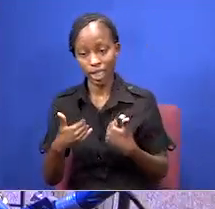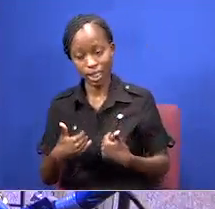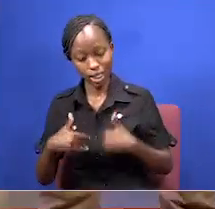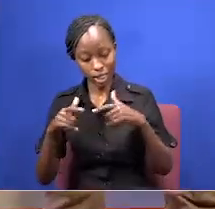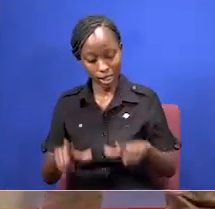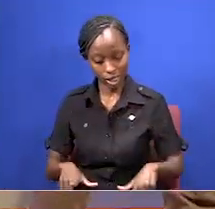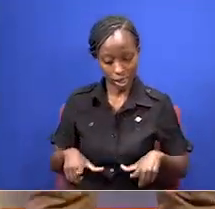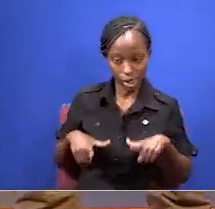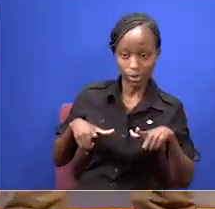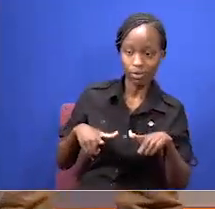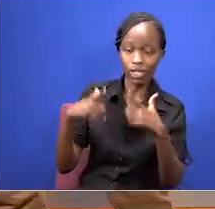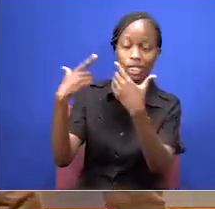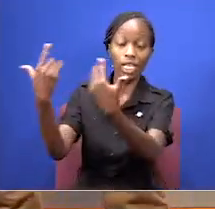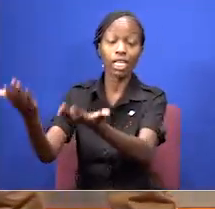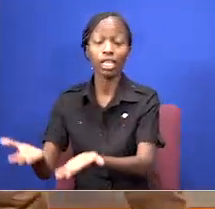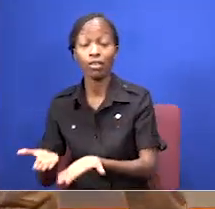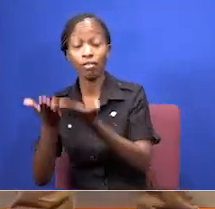Accept this living